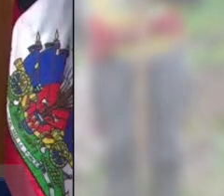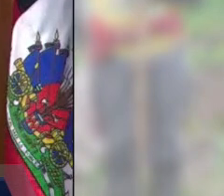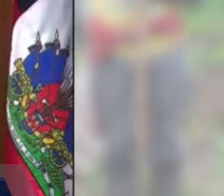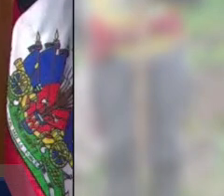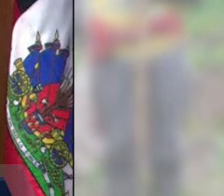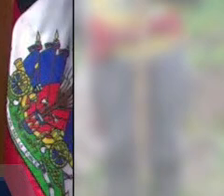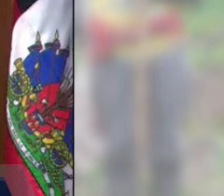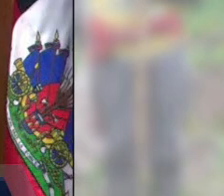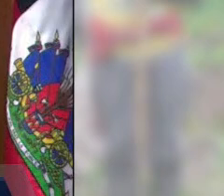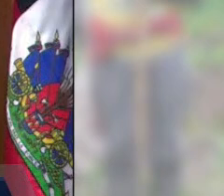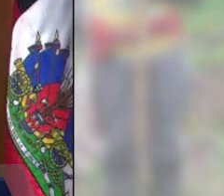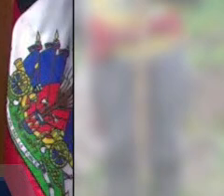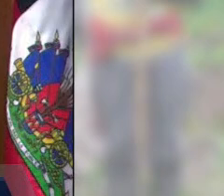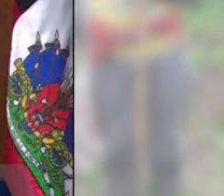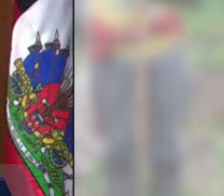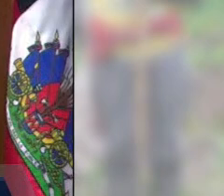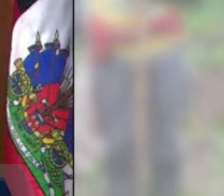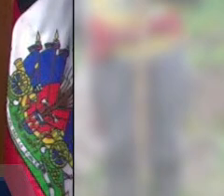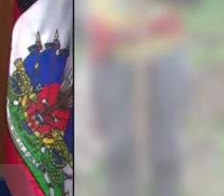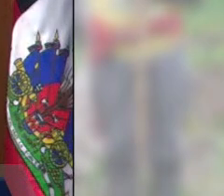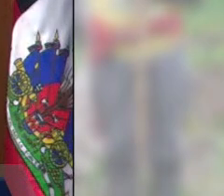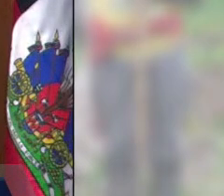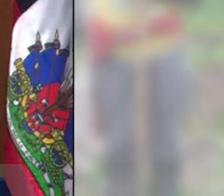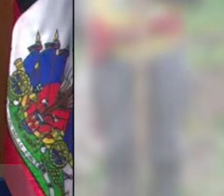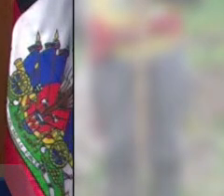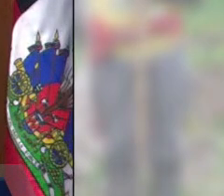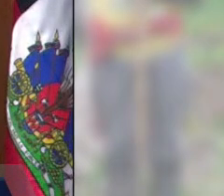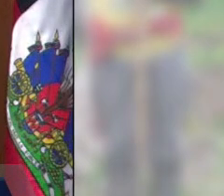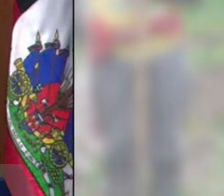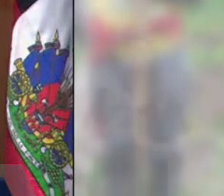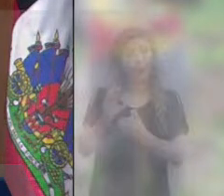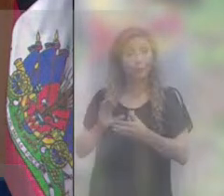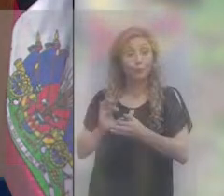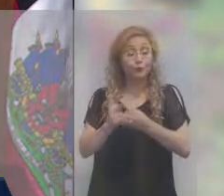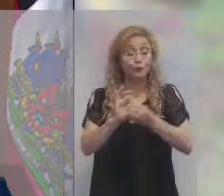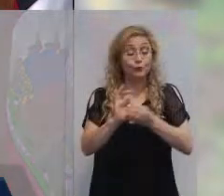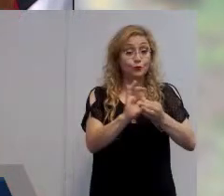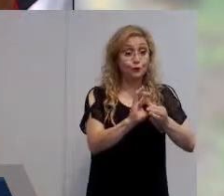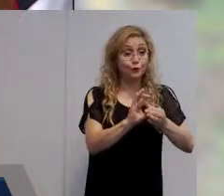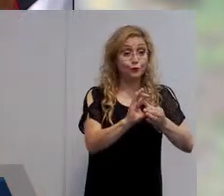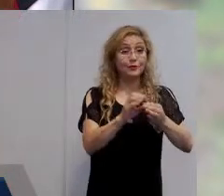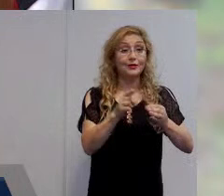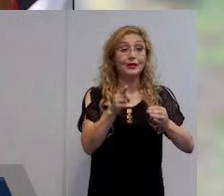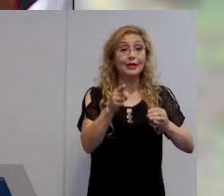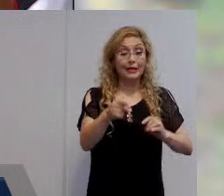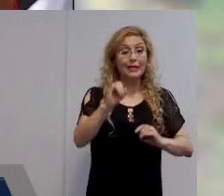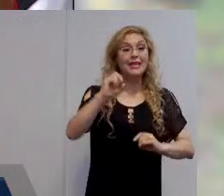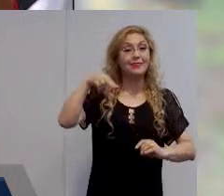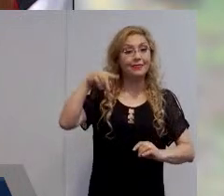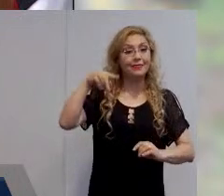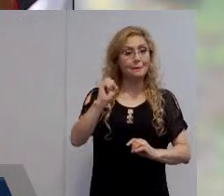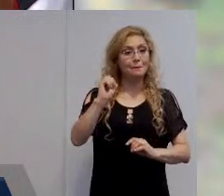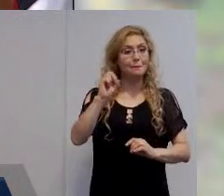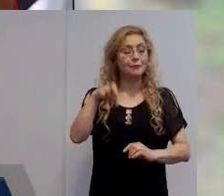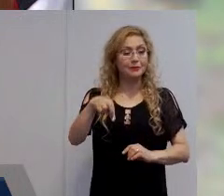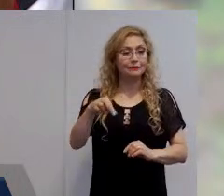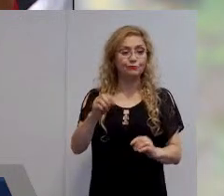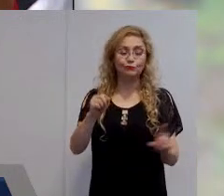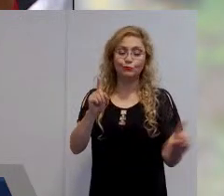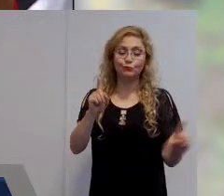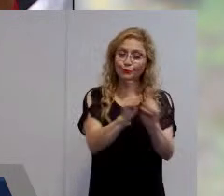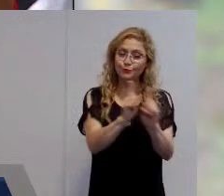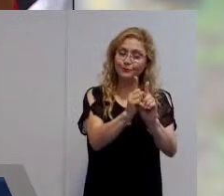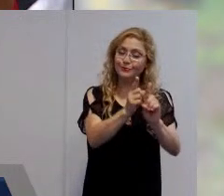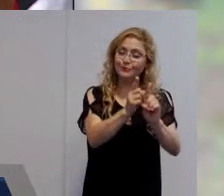Thank you, distinguished minister. And again, thank you for allowing your team and the